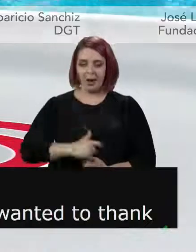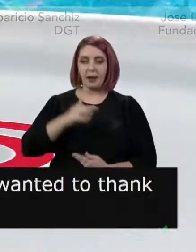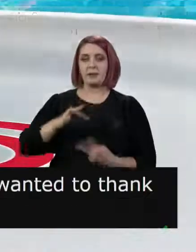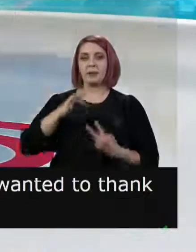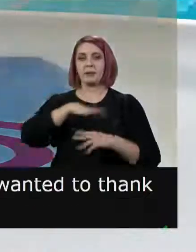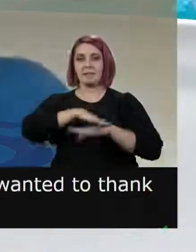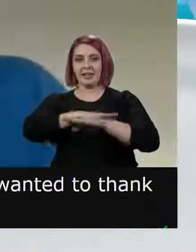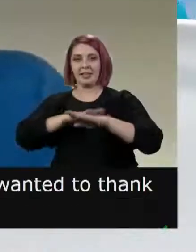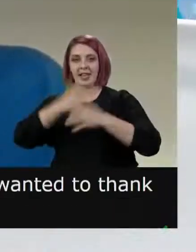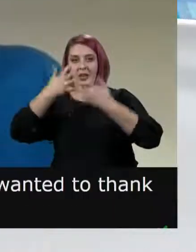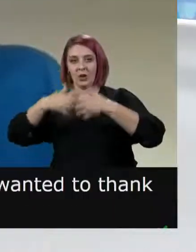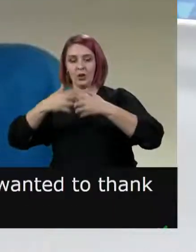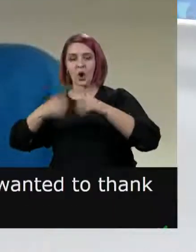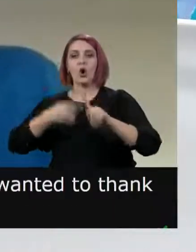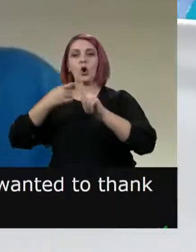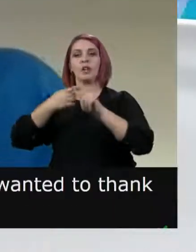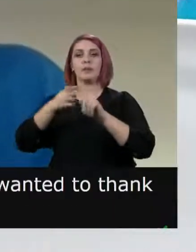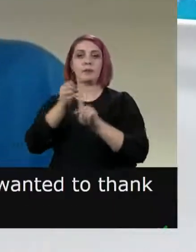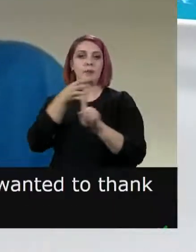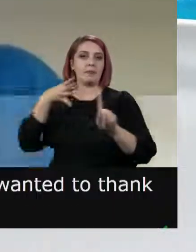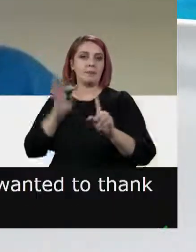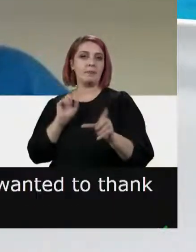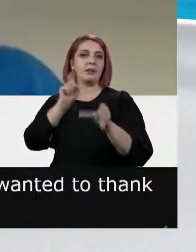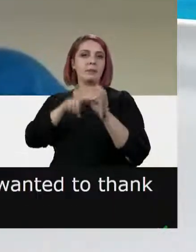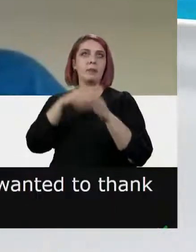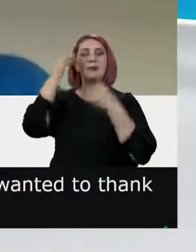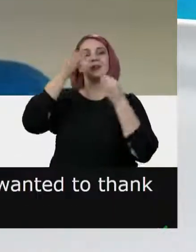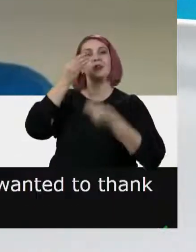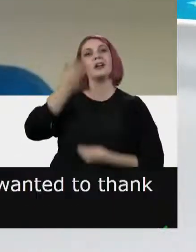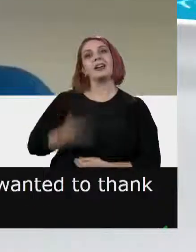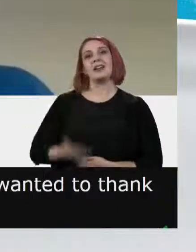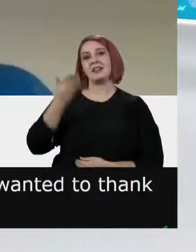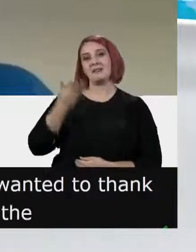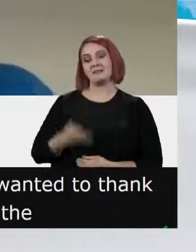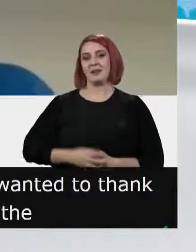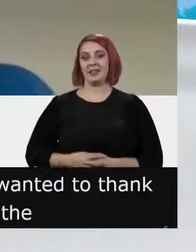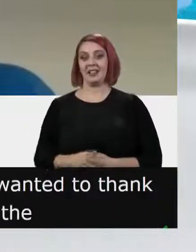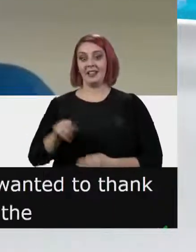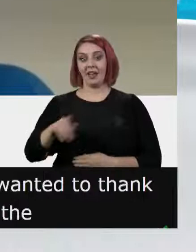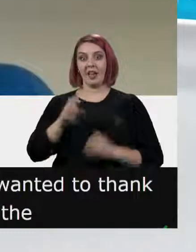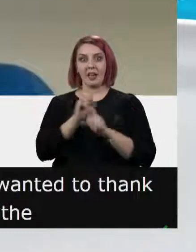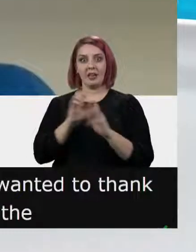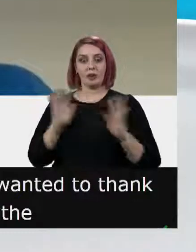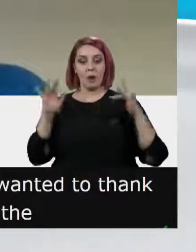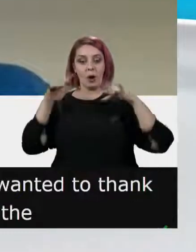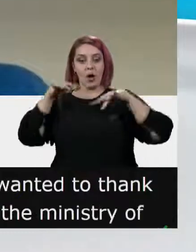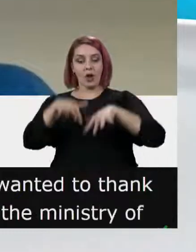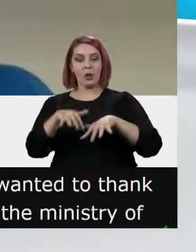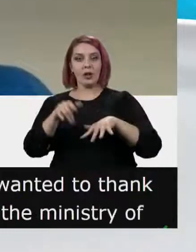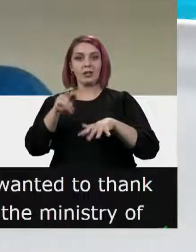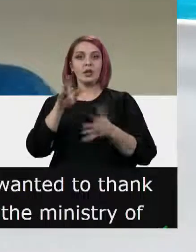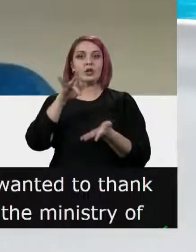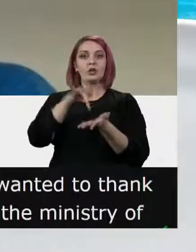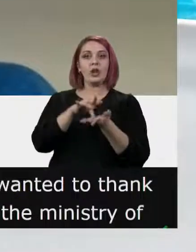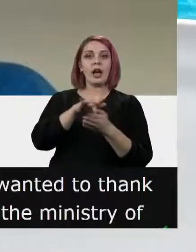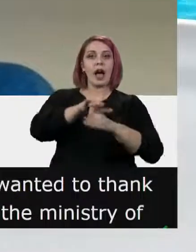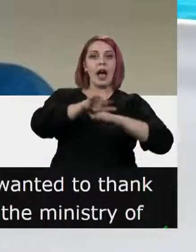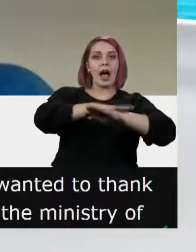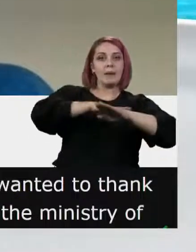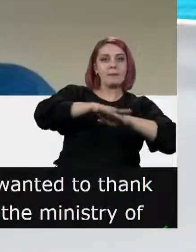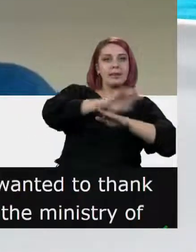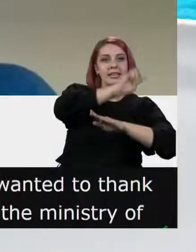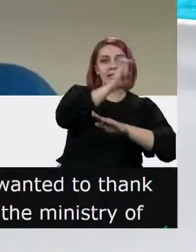me on behalf of the Ministry of Industry to participate in this forum. I think this type